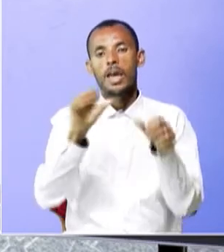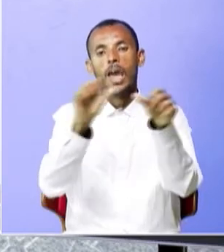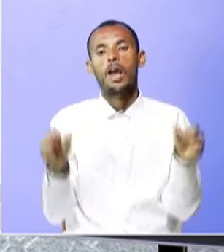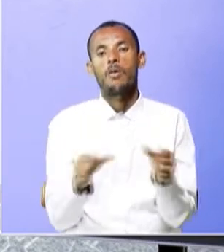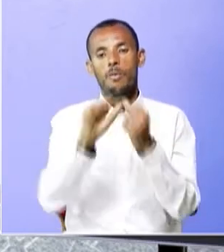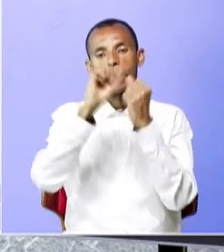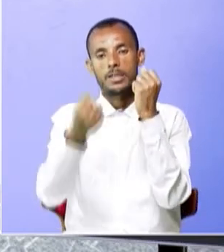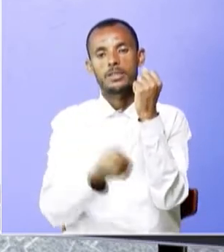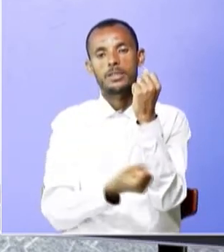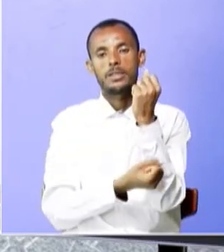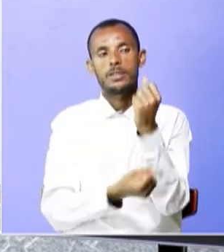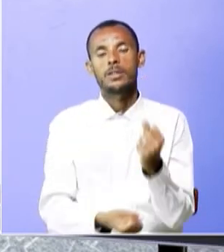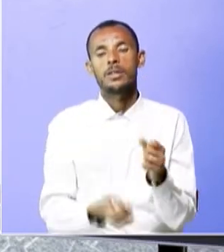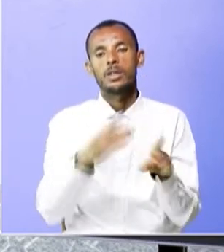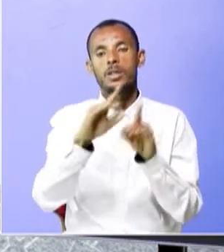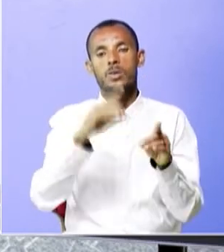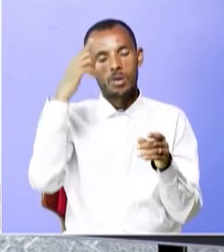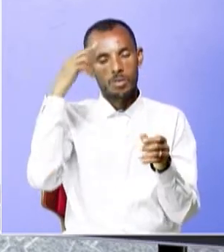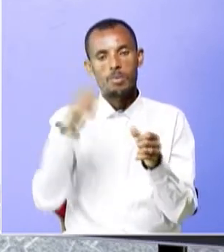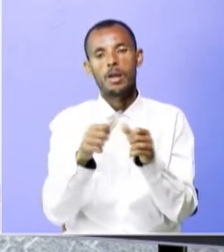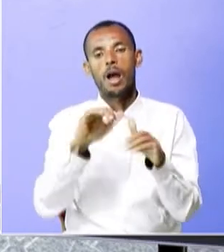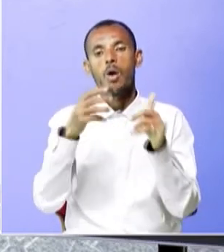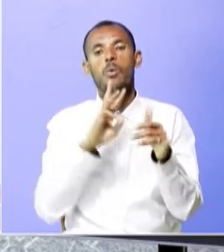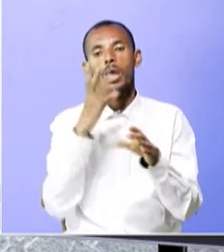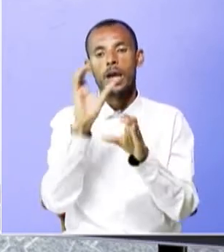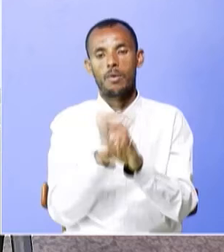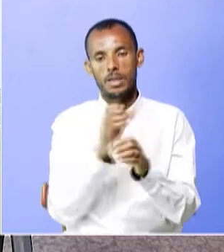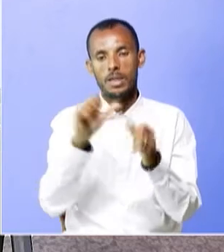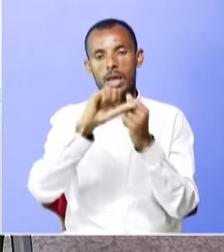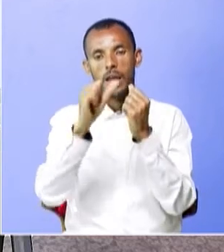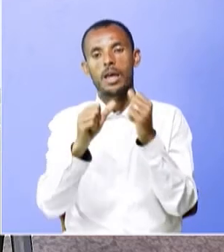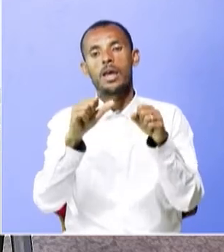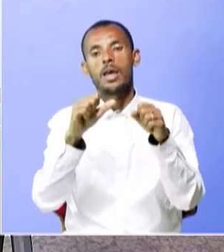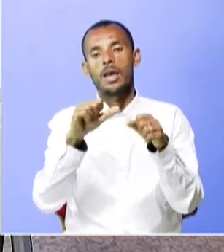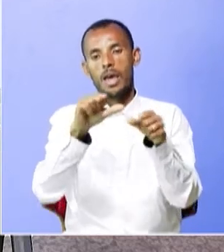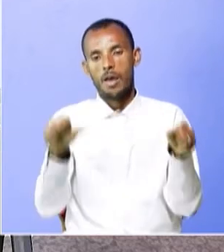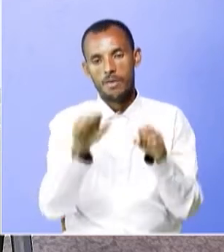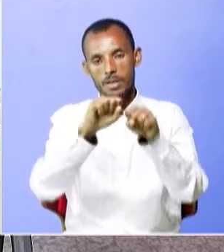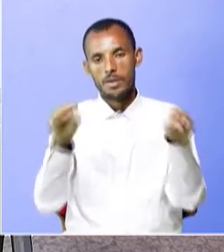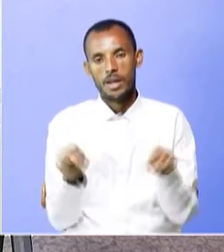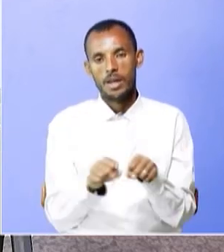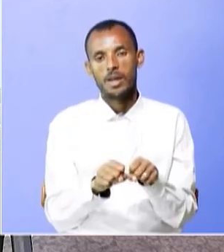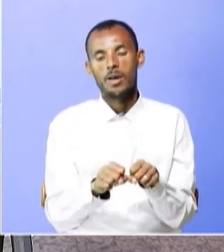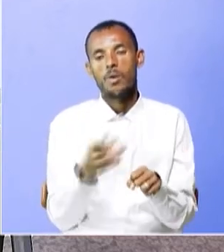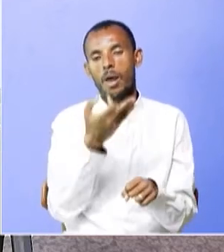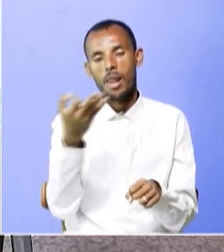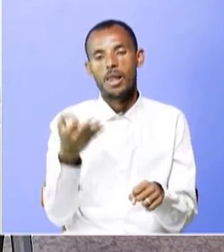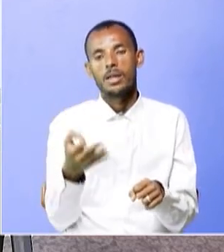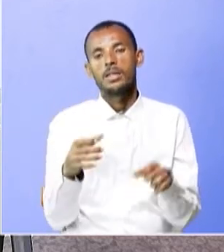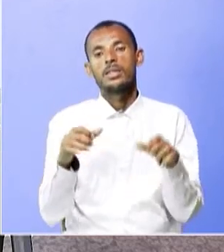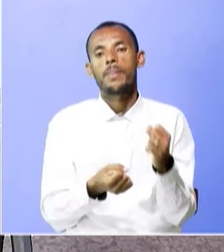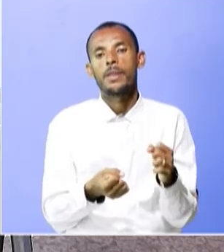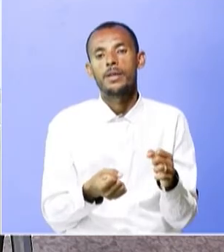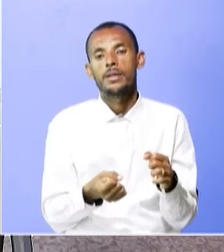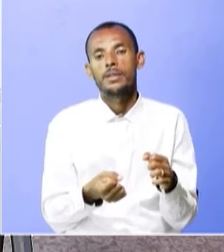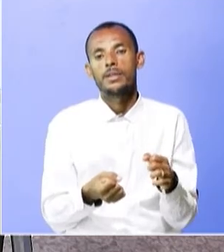base. Do you remember how we can calculate the area of a square? Well, the area of a